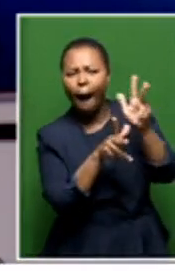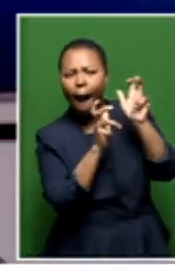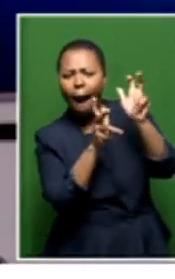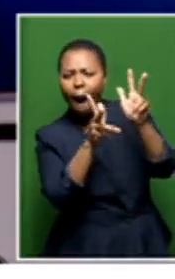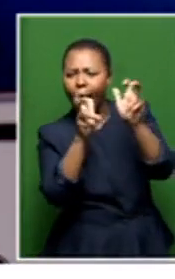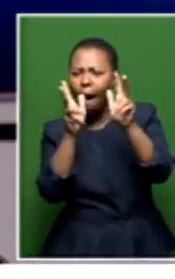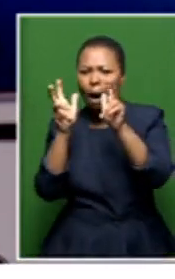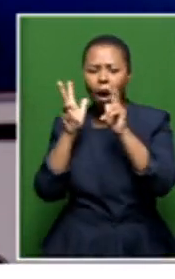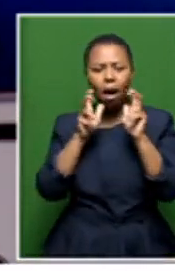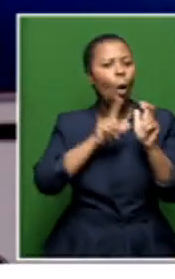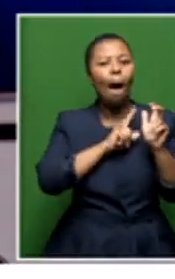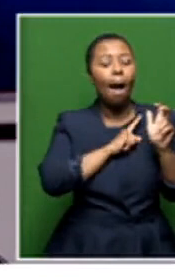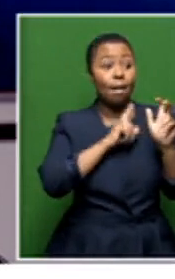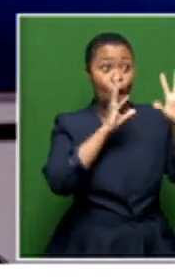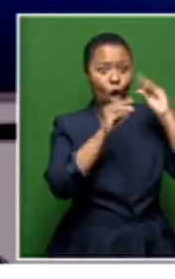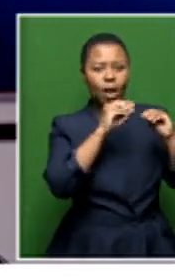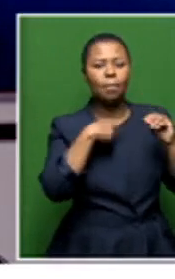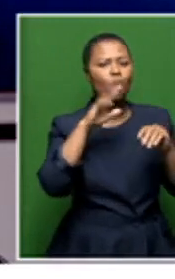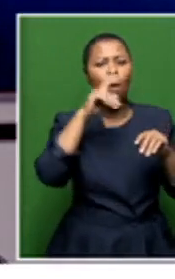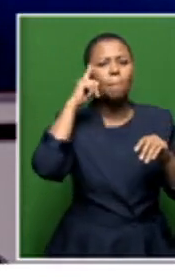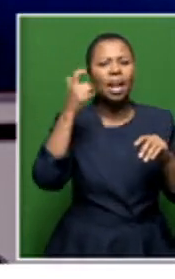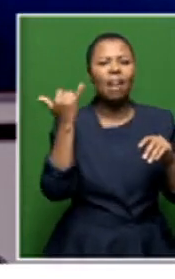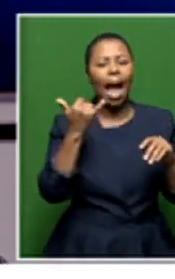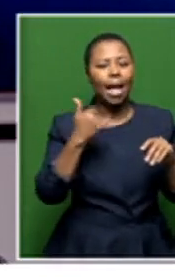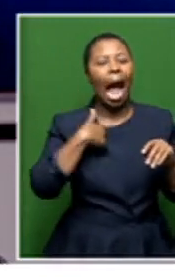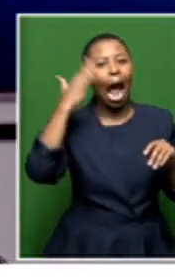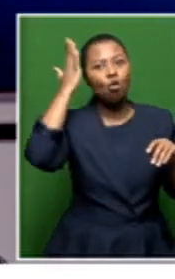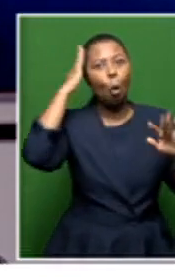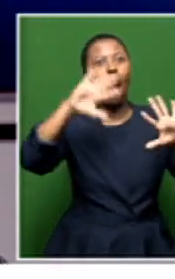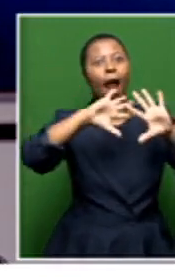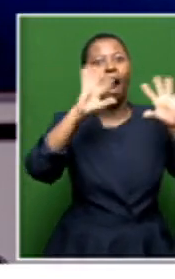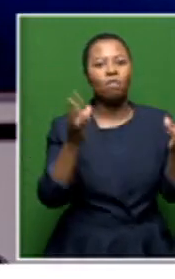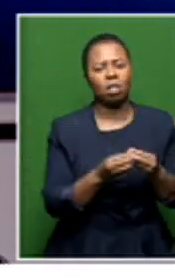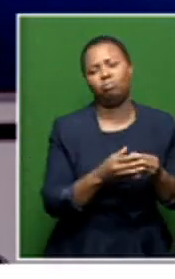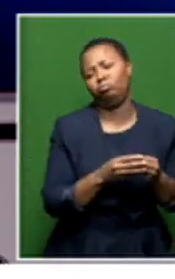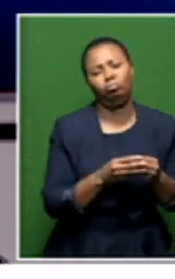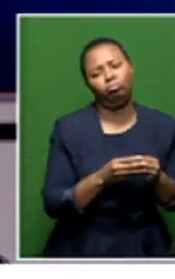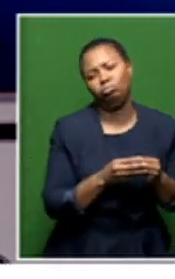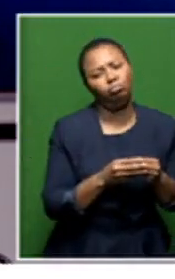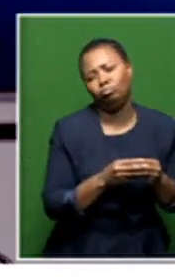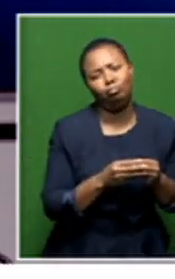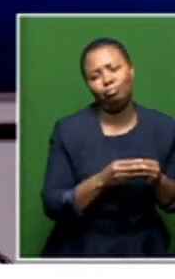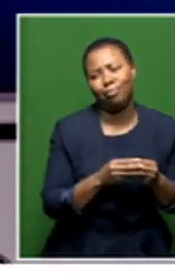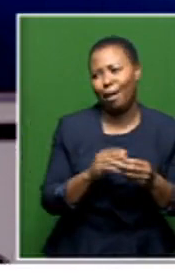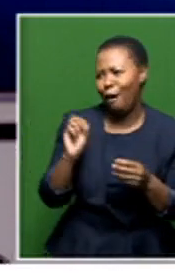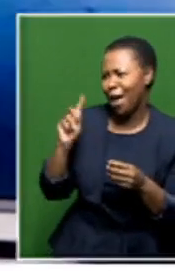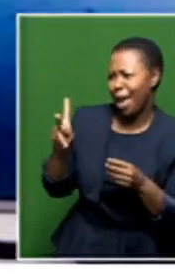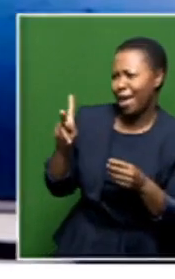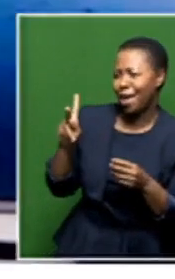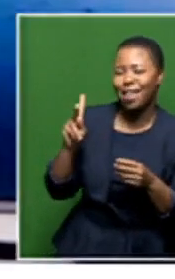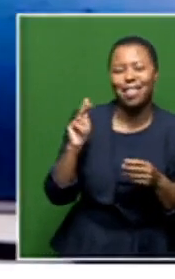learn, because I don't believe in getting to a point where you know everything. Okay. Yes. What do you mean by